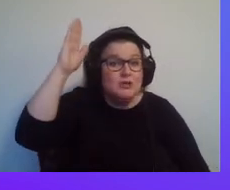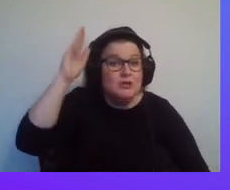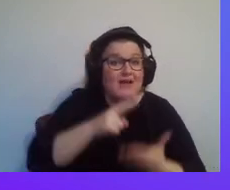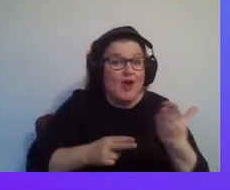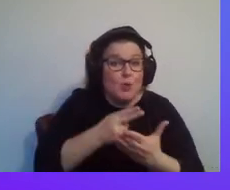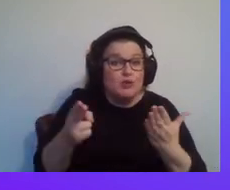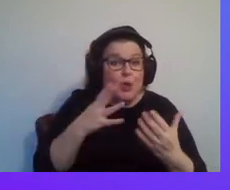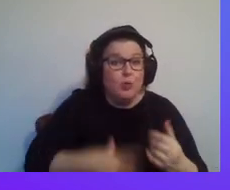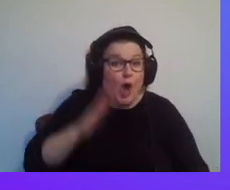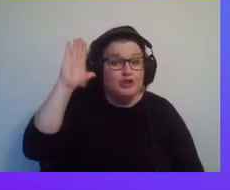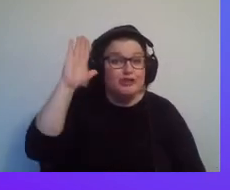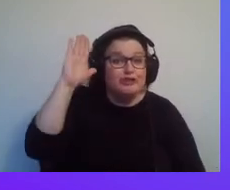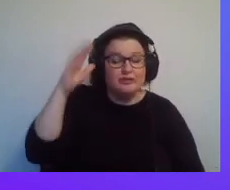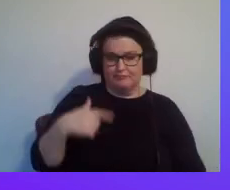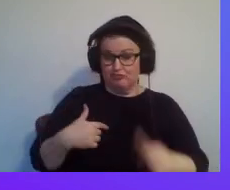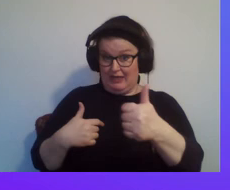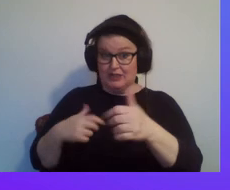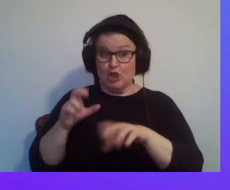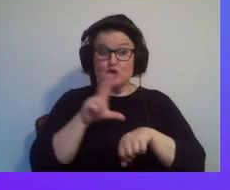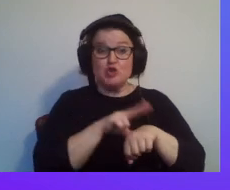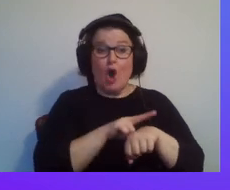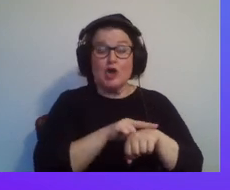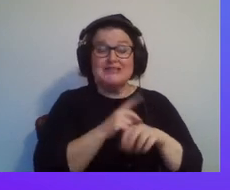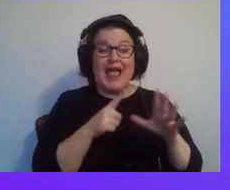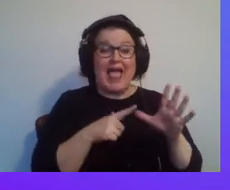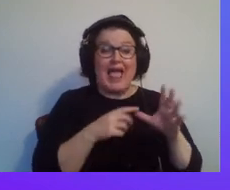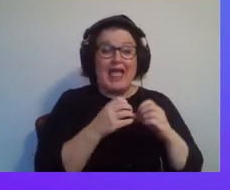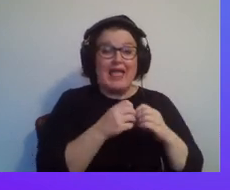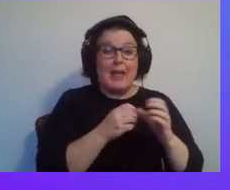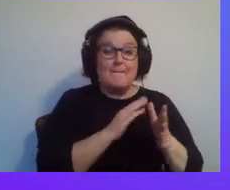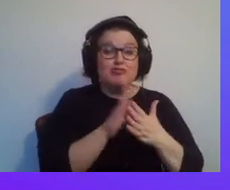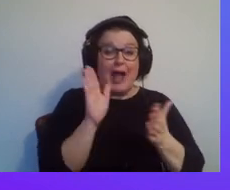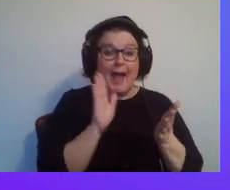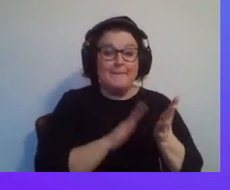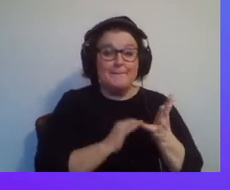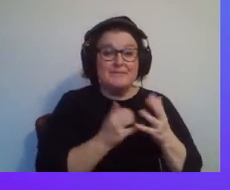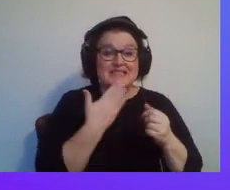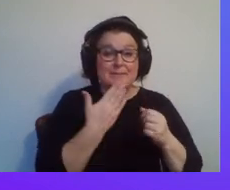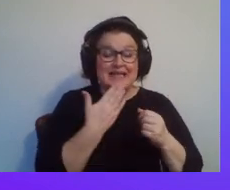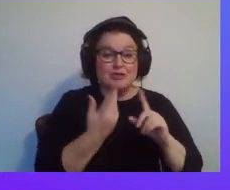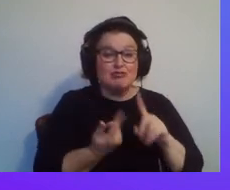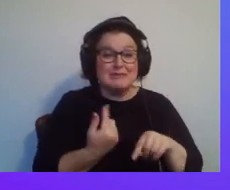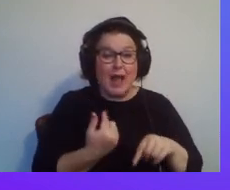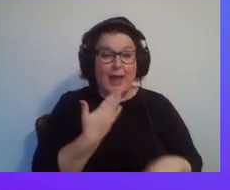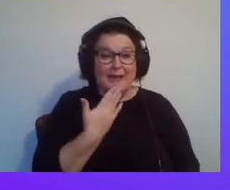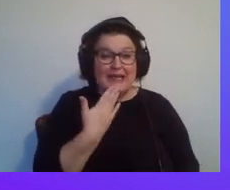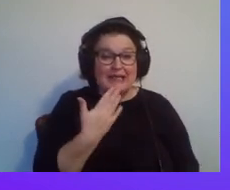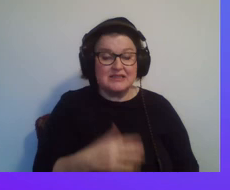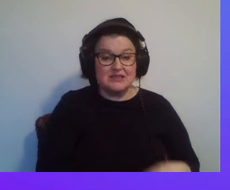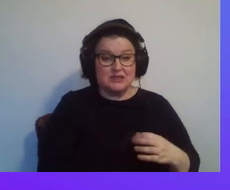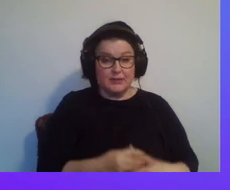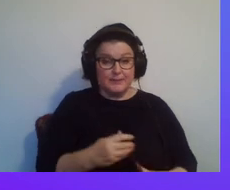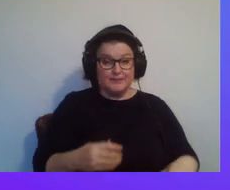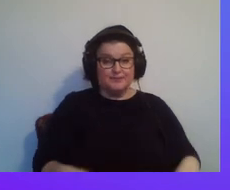Dr. Abrams, we've got a couple of more nuts and bolts questions that if you could answer quick fire. Will we have to take the